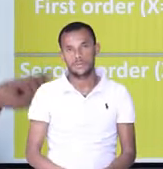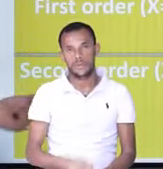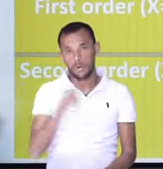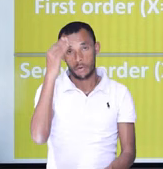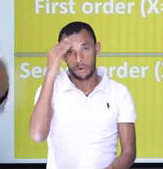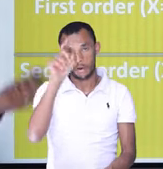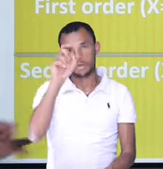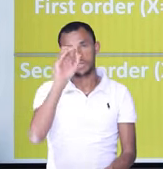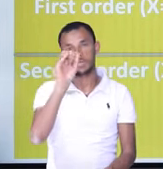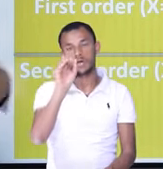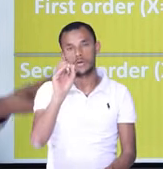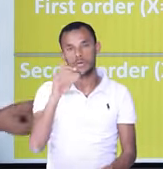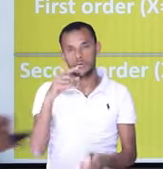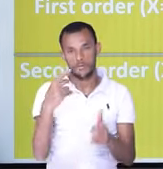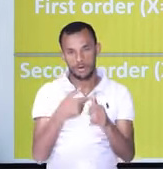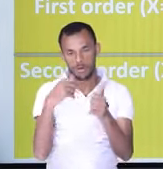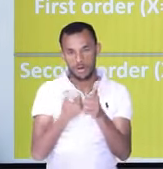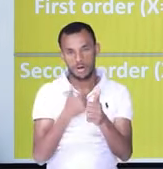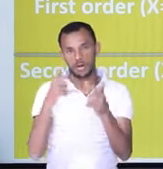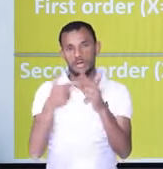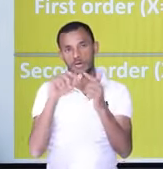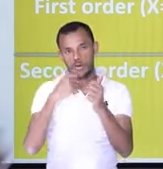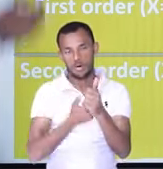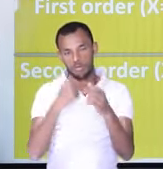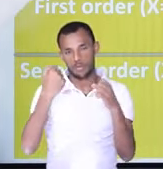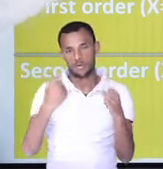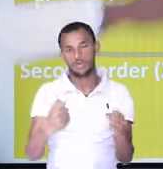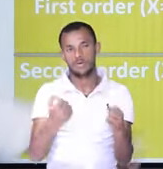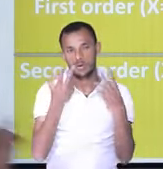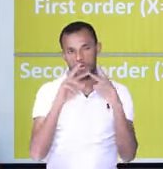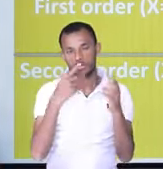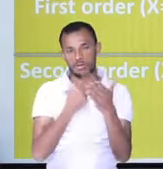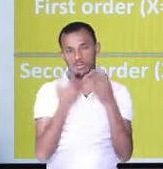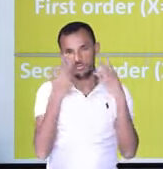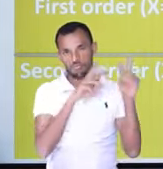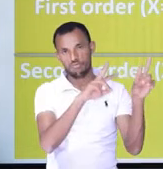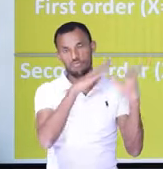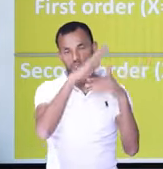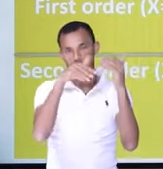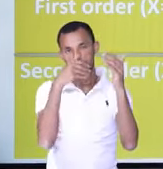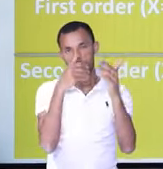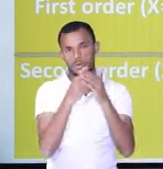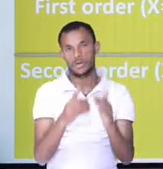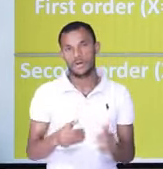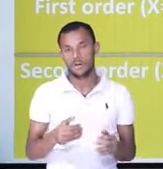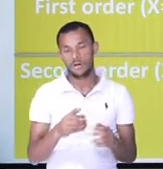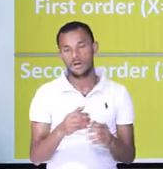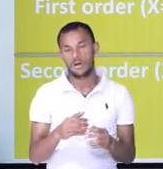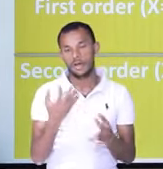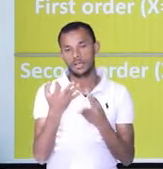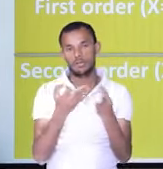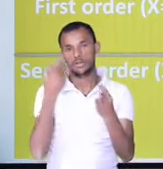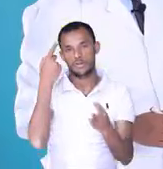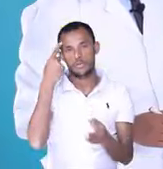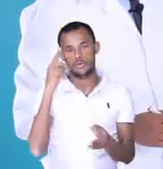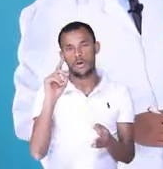You know x is 0 order, first order, second order is possible. Look this general expression